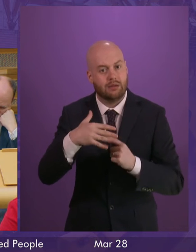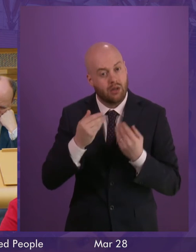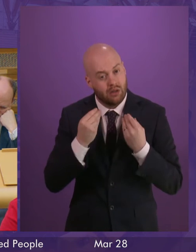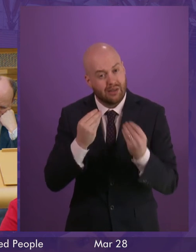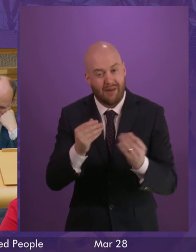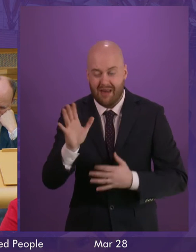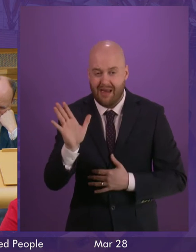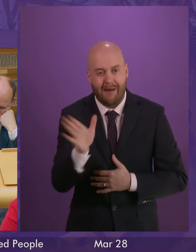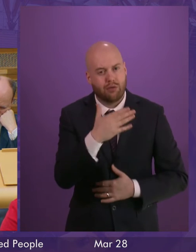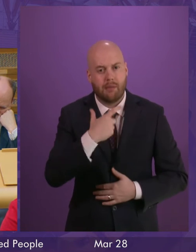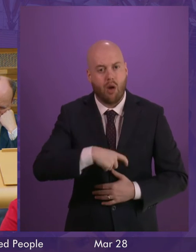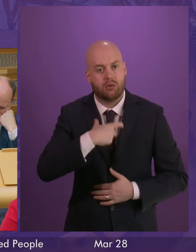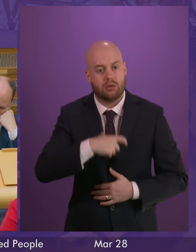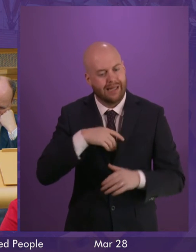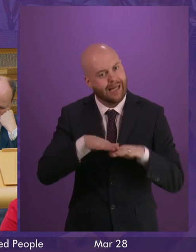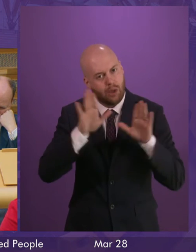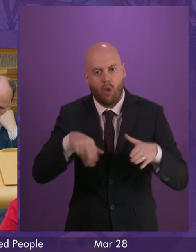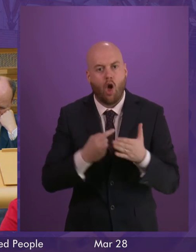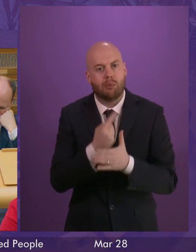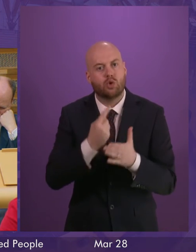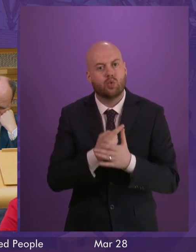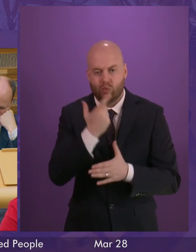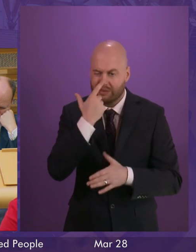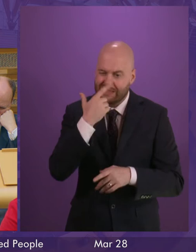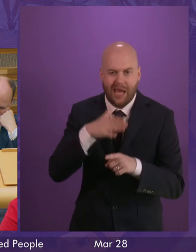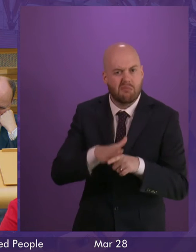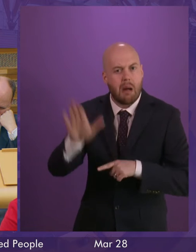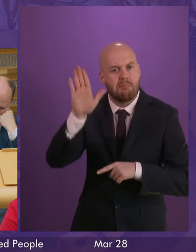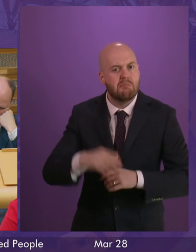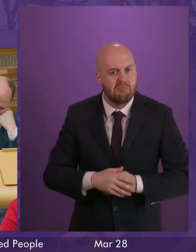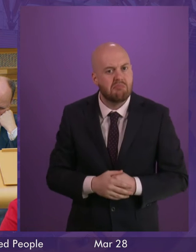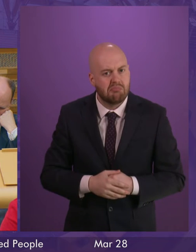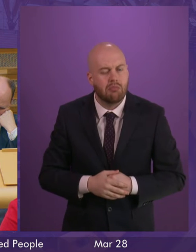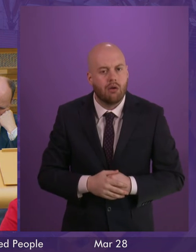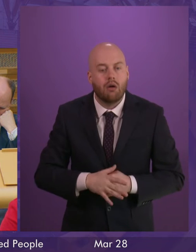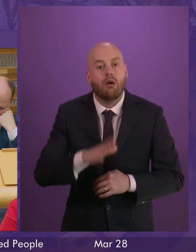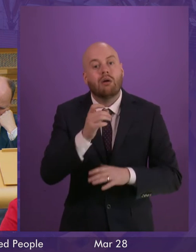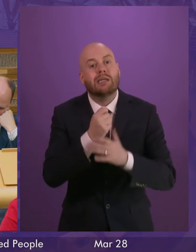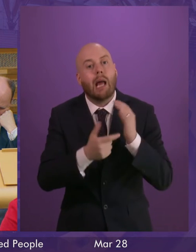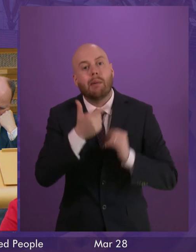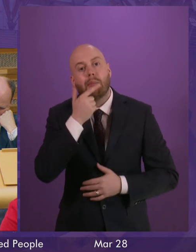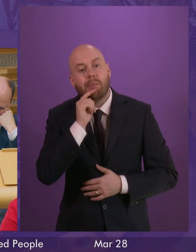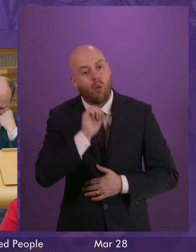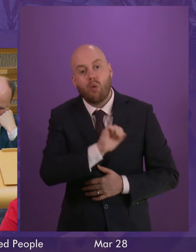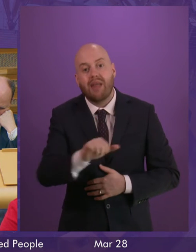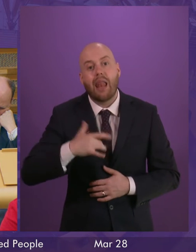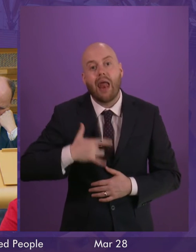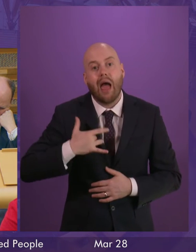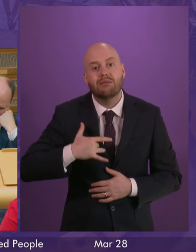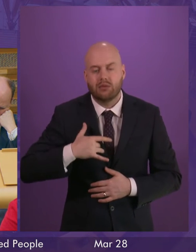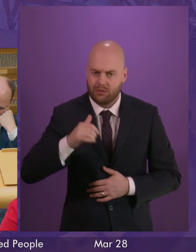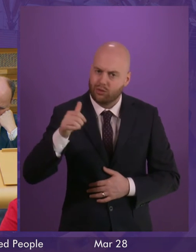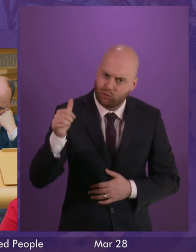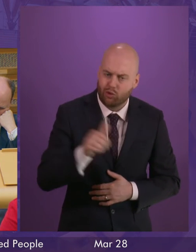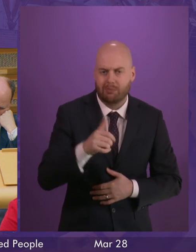to thrive and succeed. To achieve this we must put the rights of disabled people at the heart of our society.